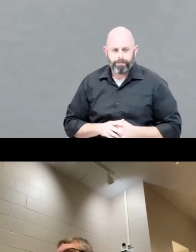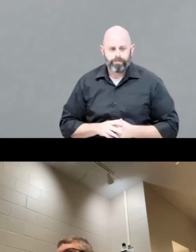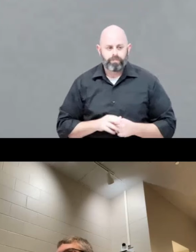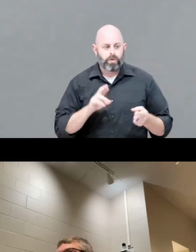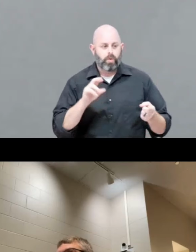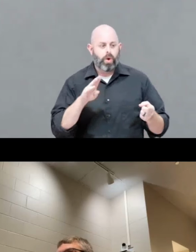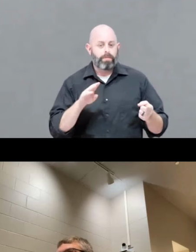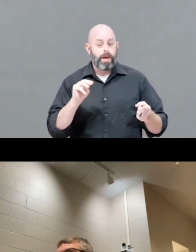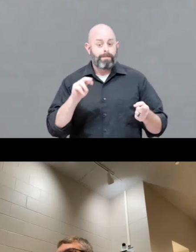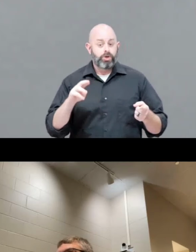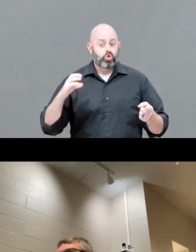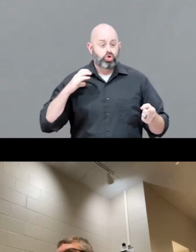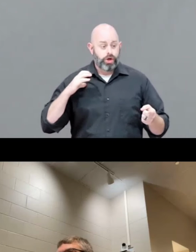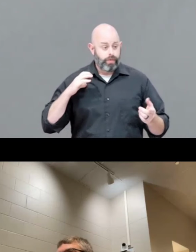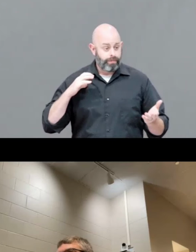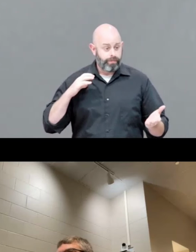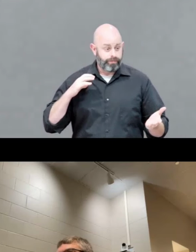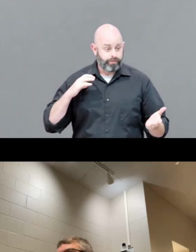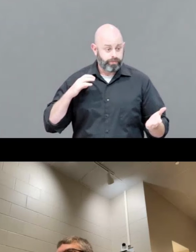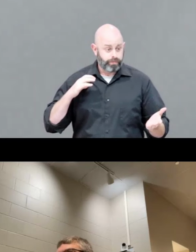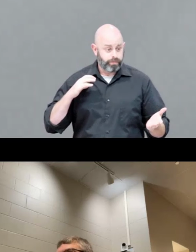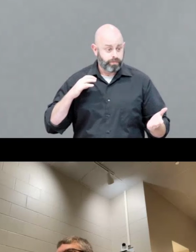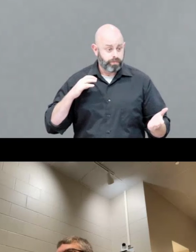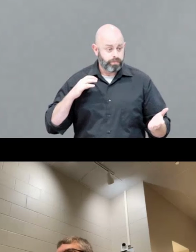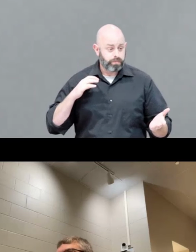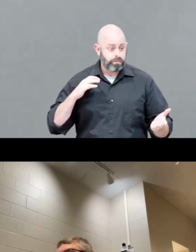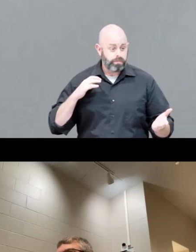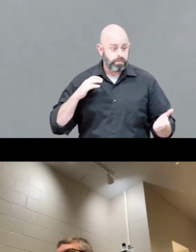Yes, Chair. yes, Rob.